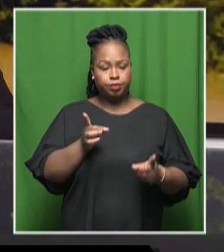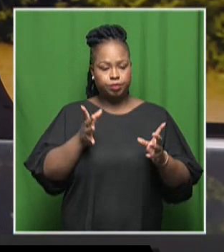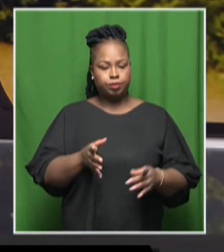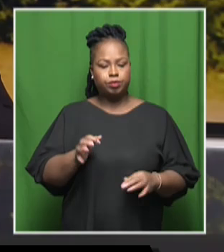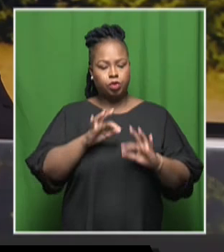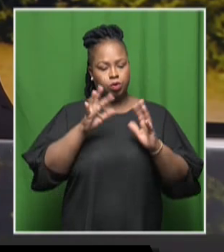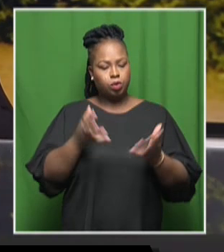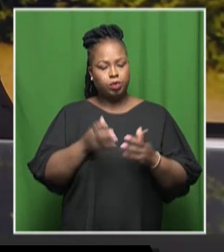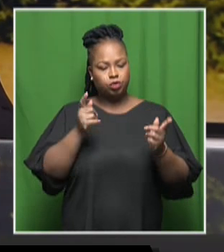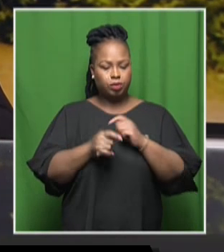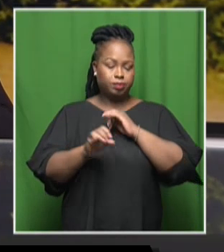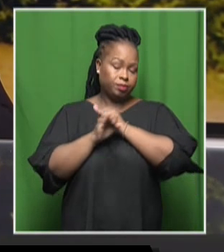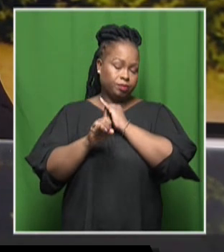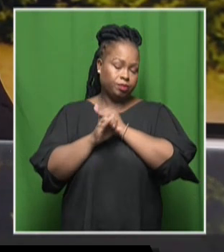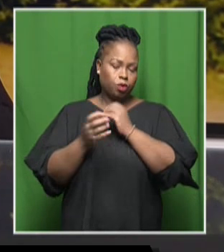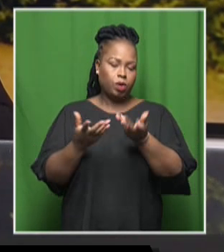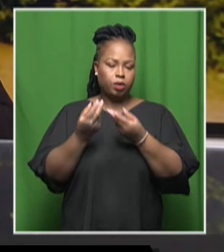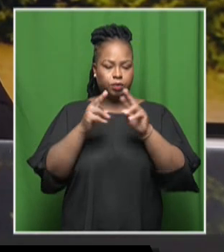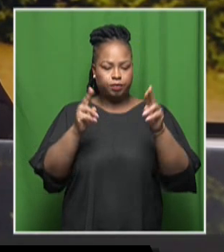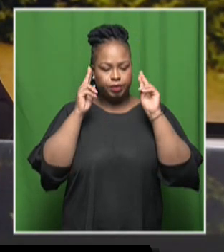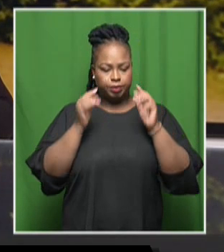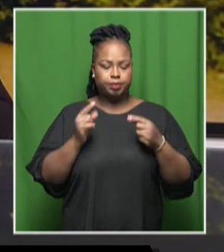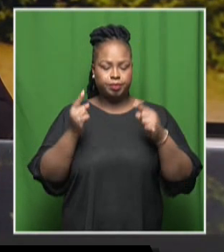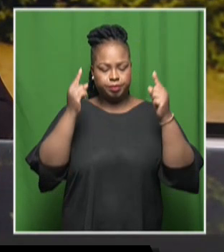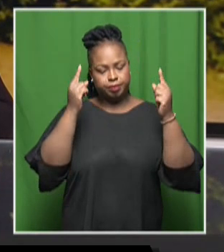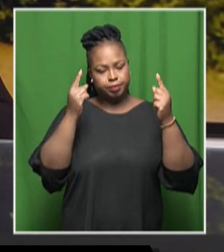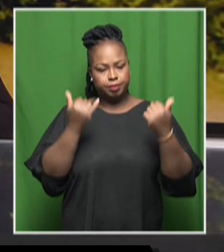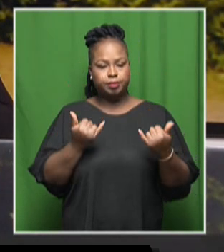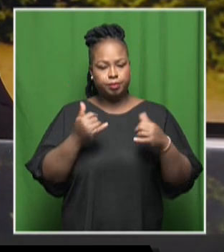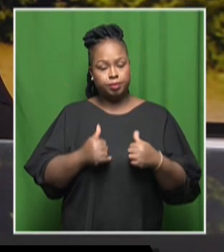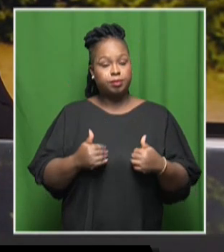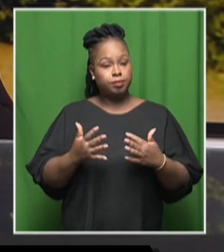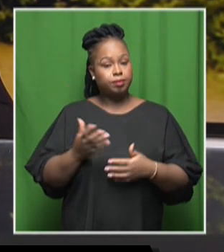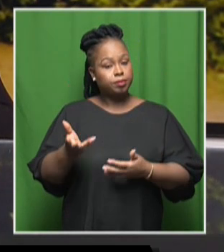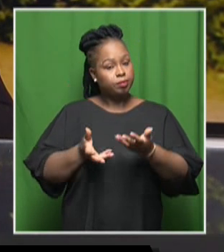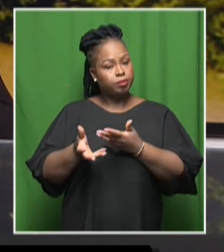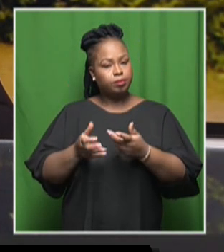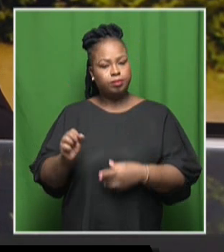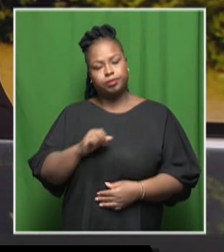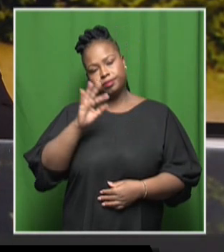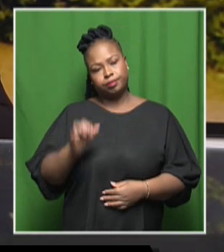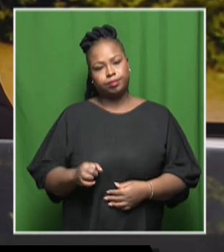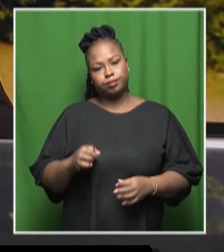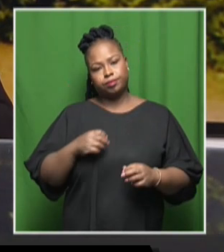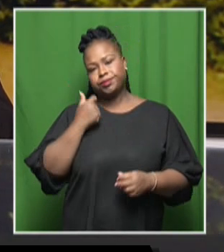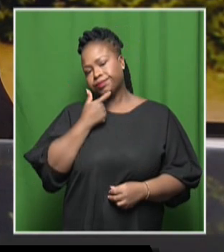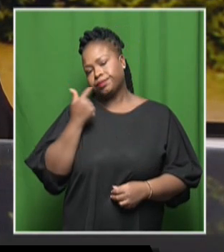of Global Change Institute at the University of the Witwatersrand, speaking to us about South